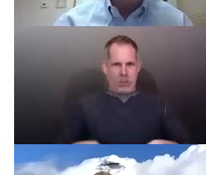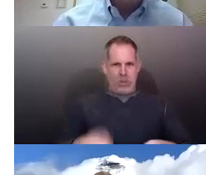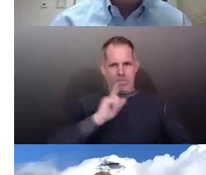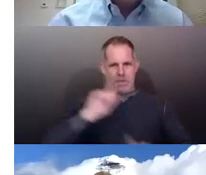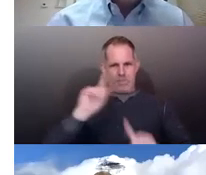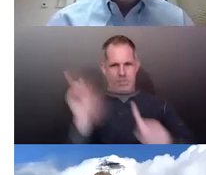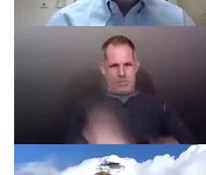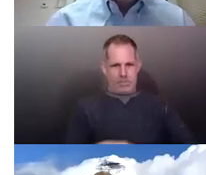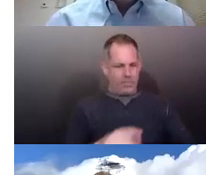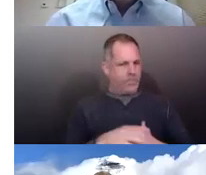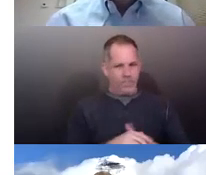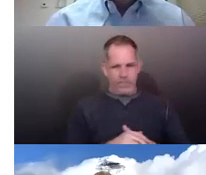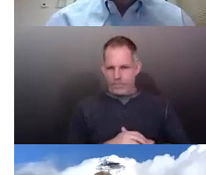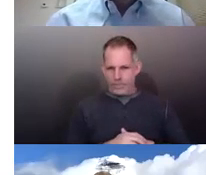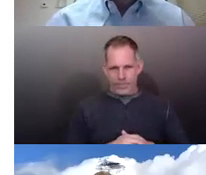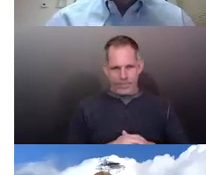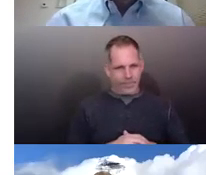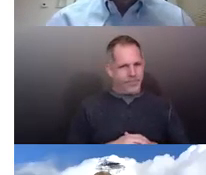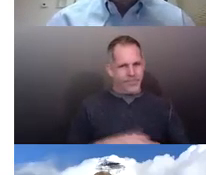setting.